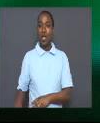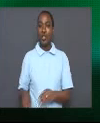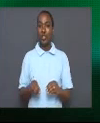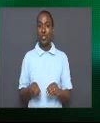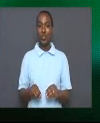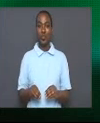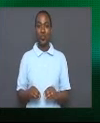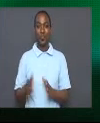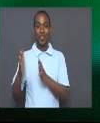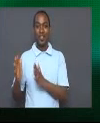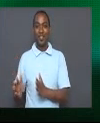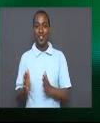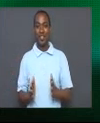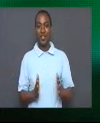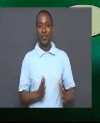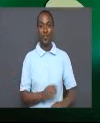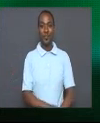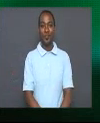Students, let's get ready.